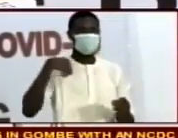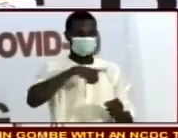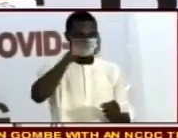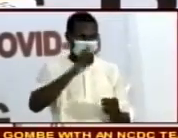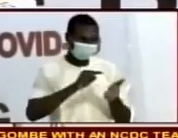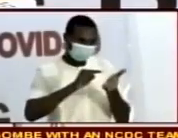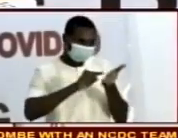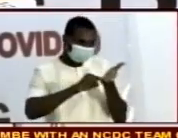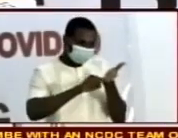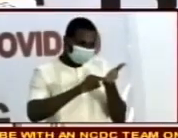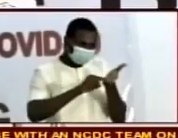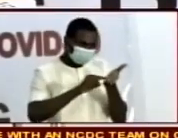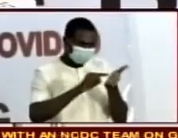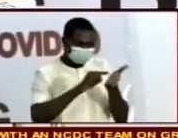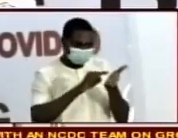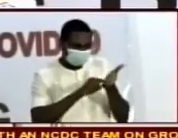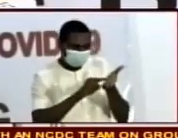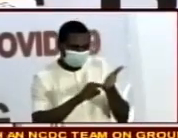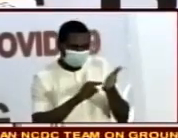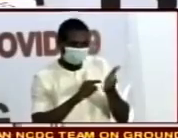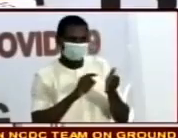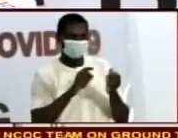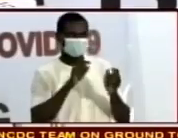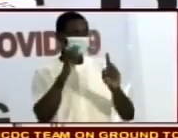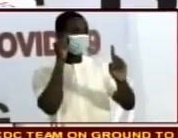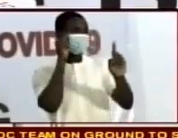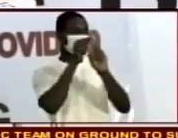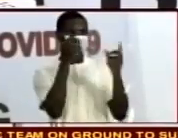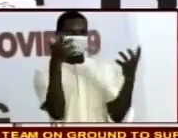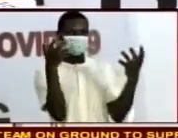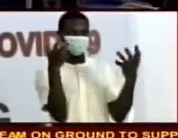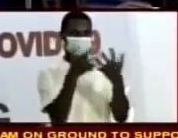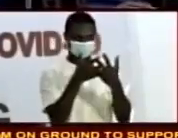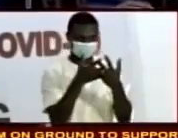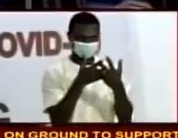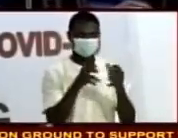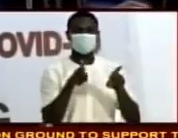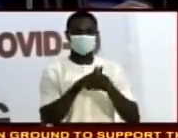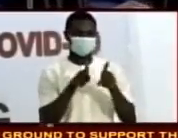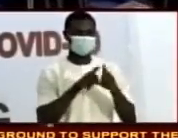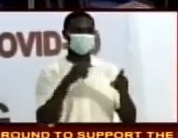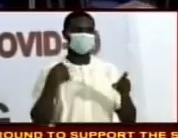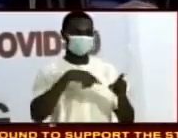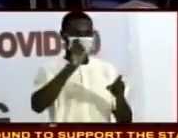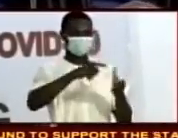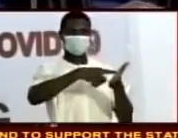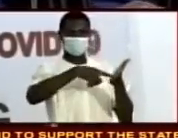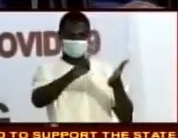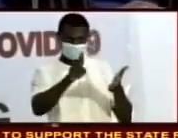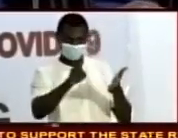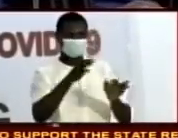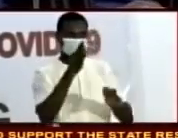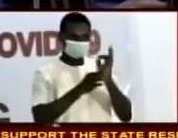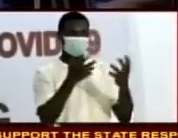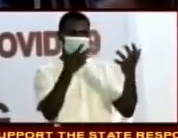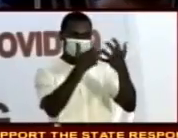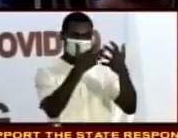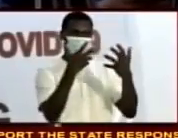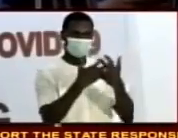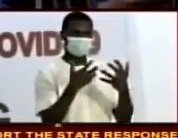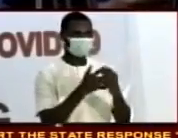be purpose-fit, retrofitted, and also accredited. If they meet those conditions, yes,